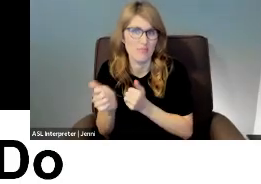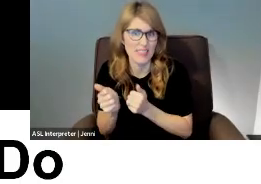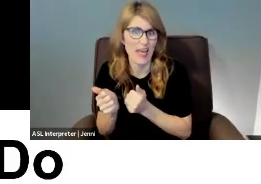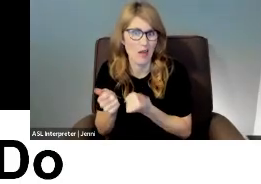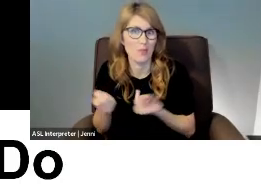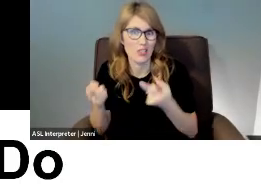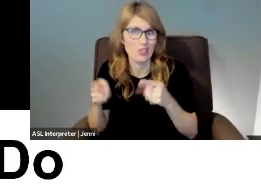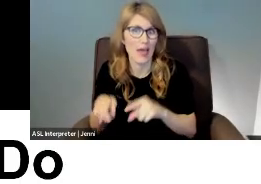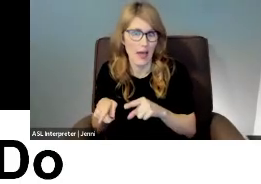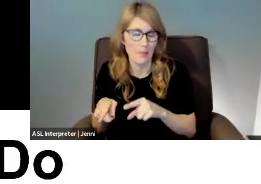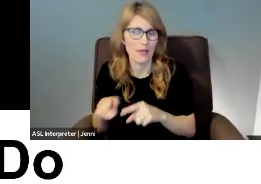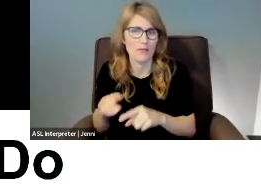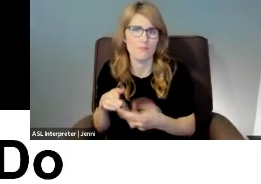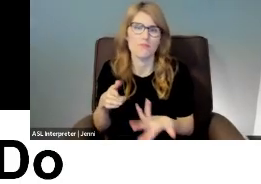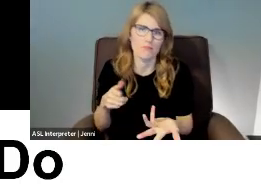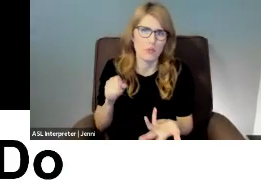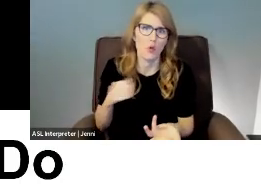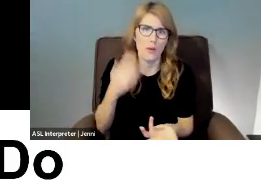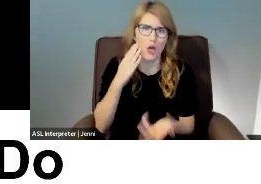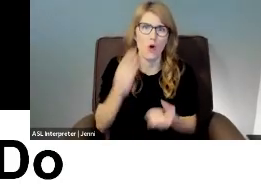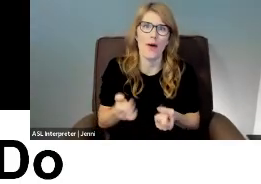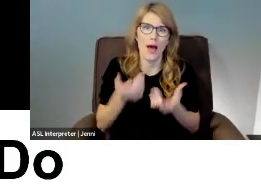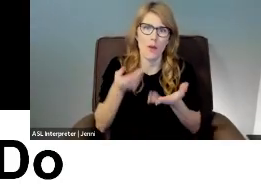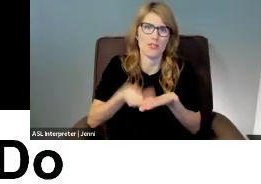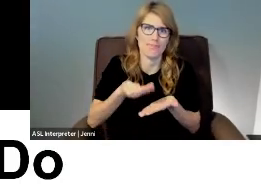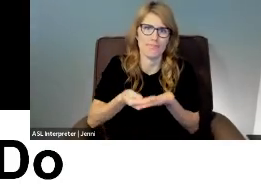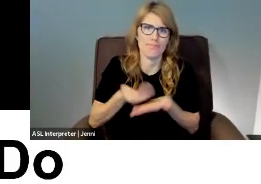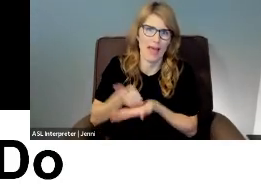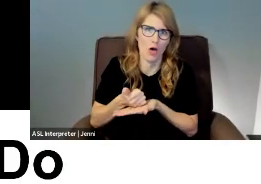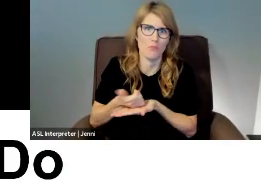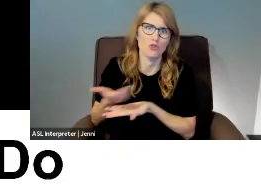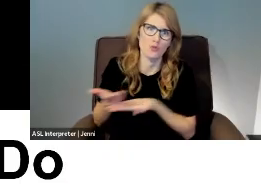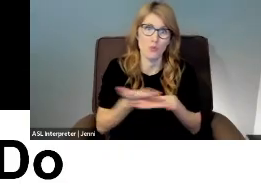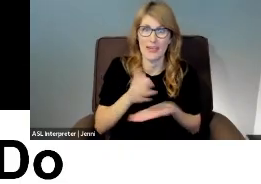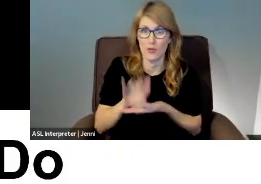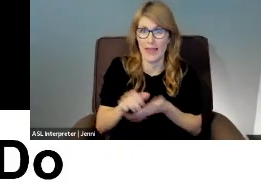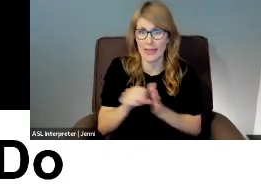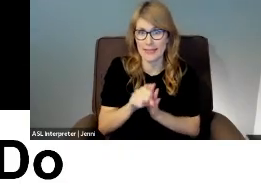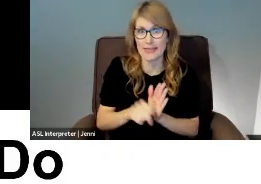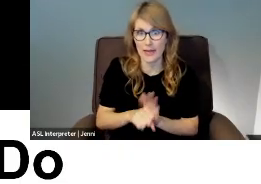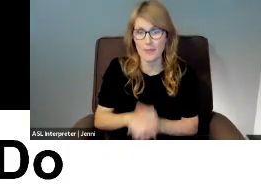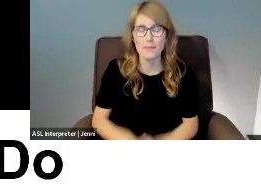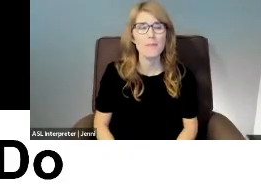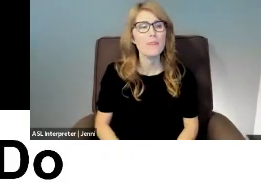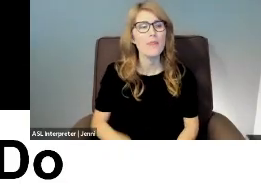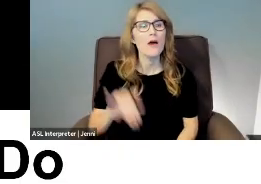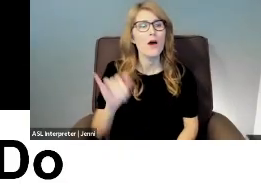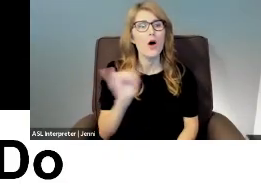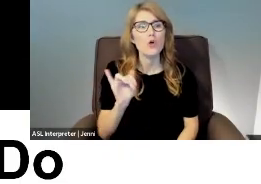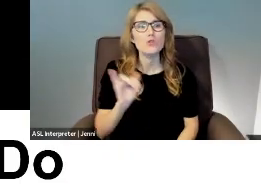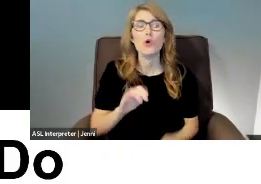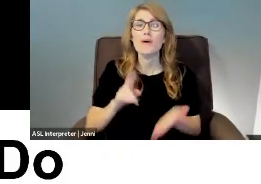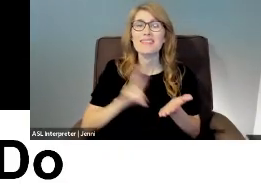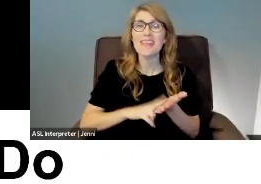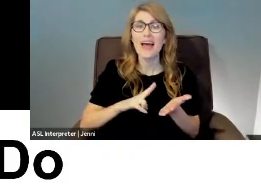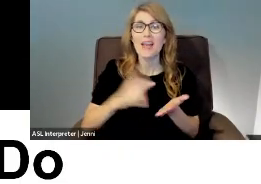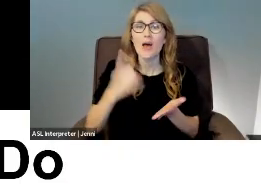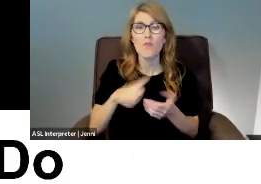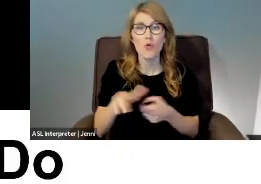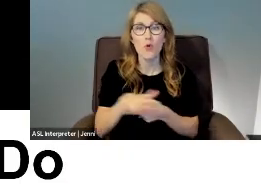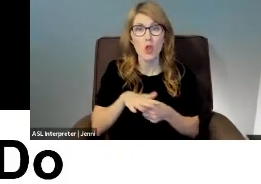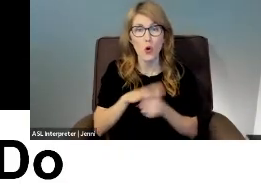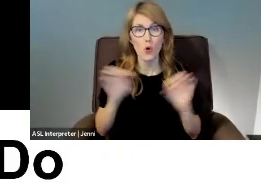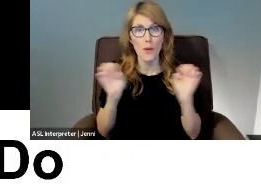has happened, so we'll know how much financial assistance to bring to the state. But also sign up for your local emergency